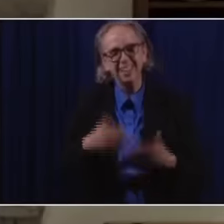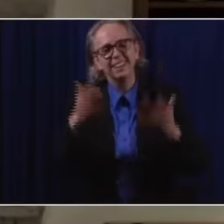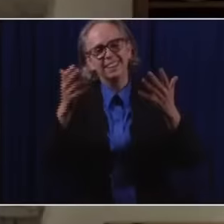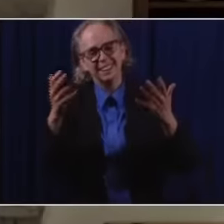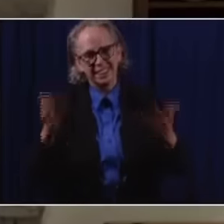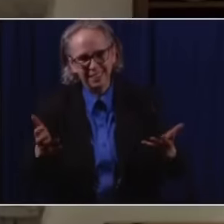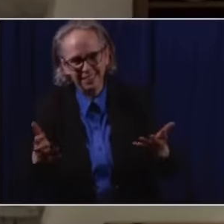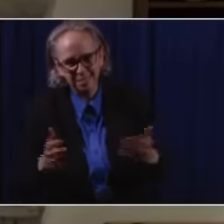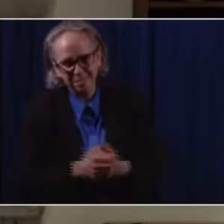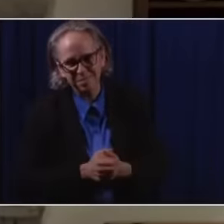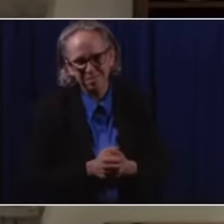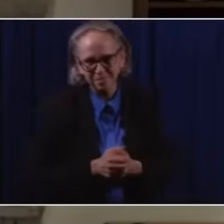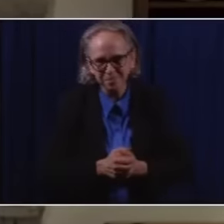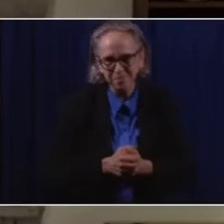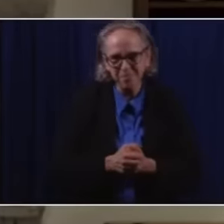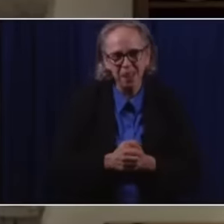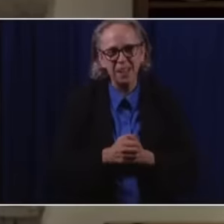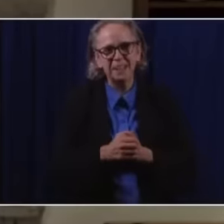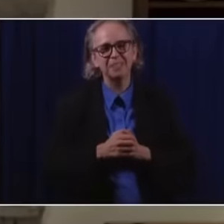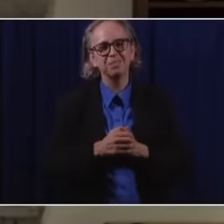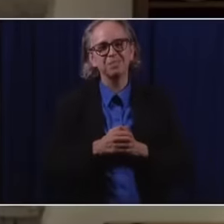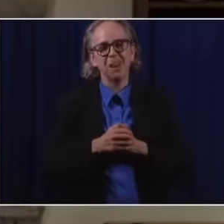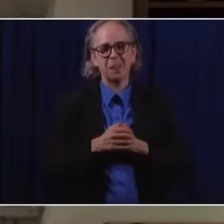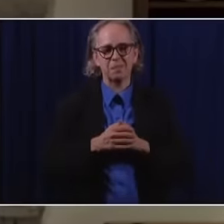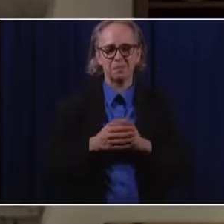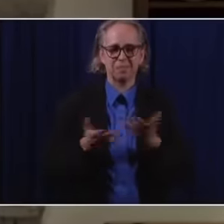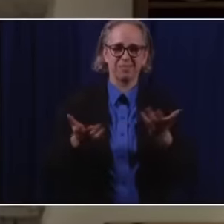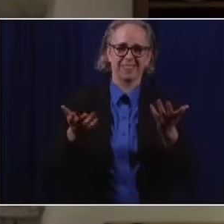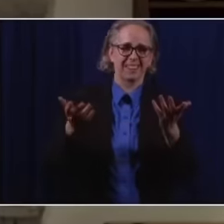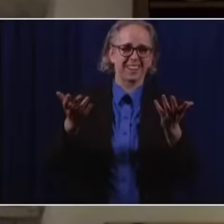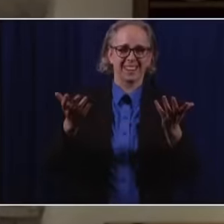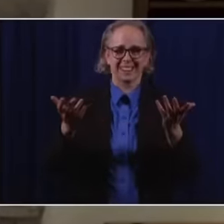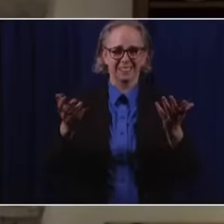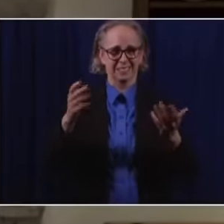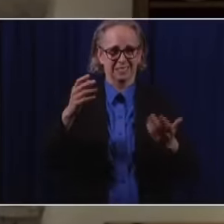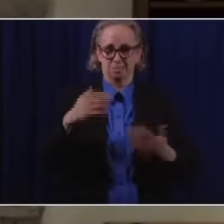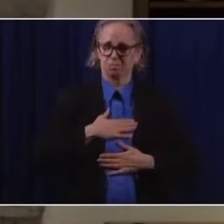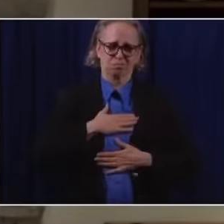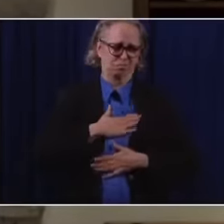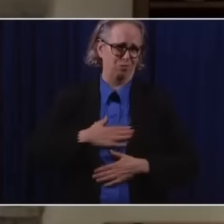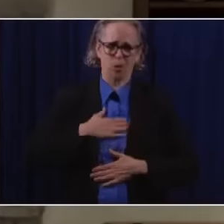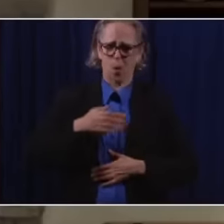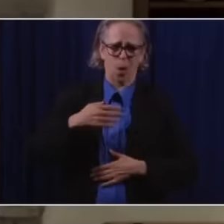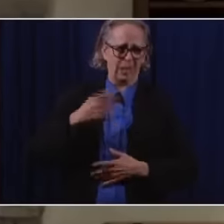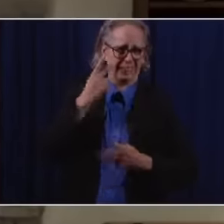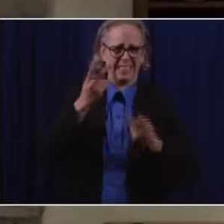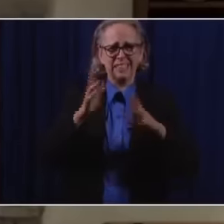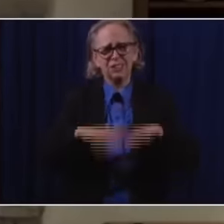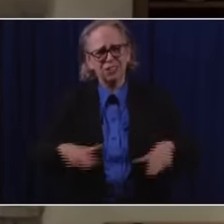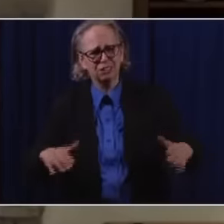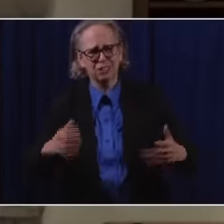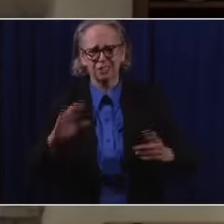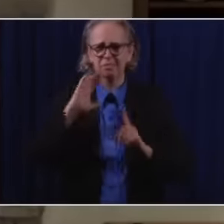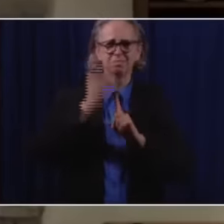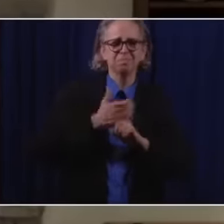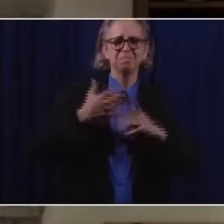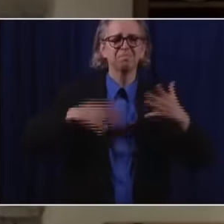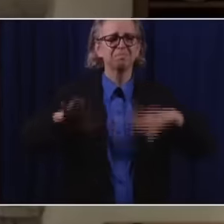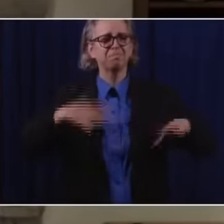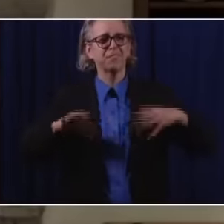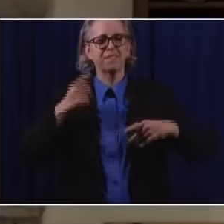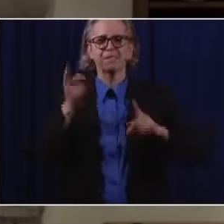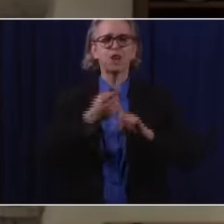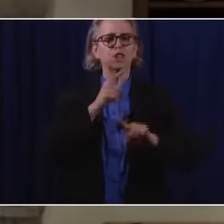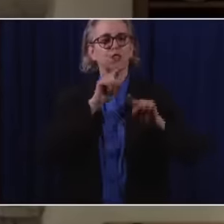we would see a few more people dressed up, kids dressed up as first responders, or doctor